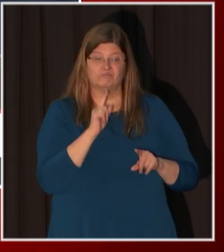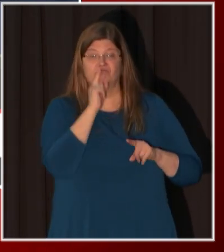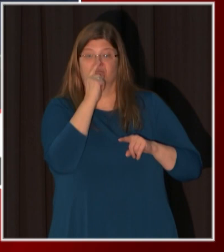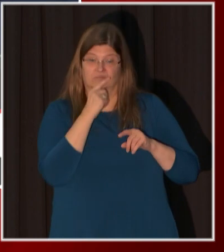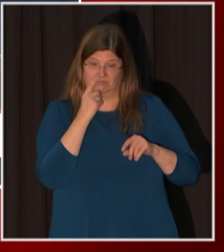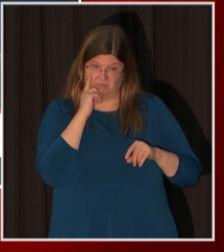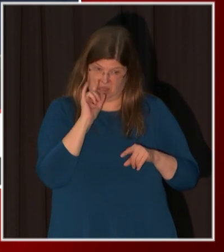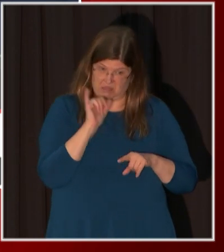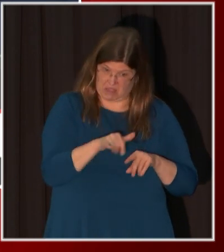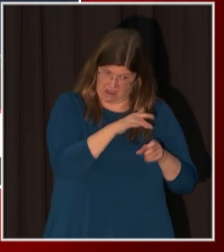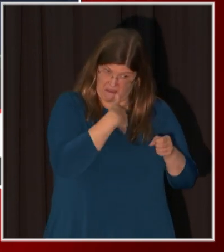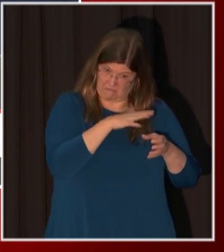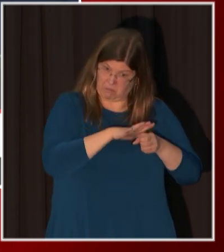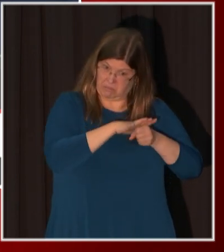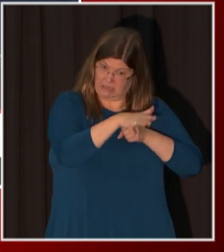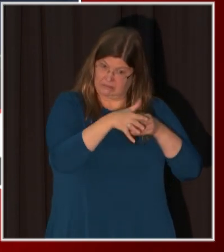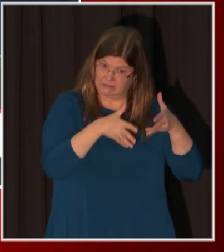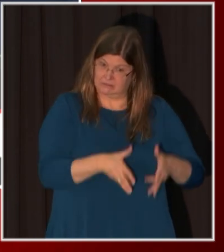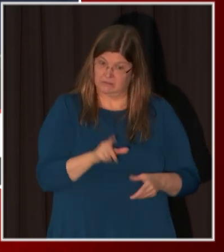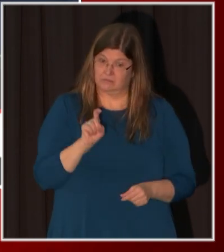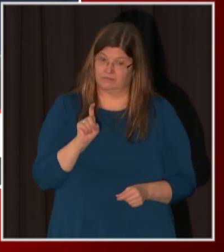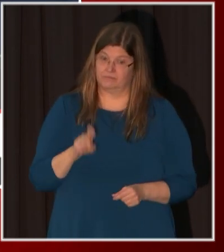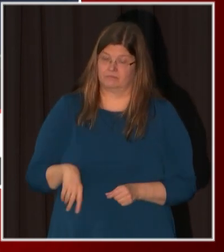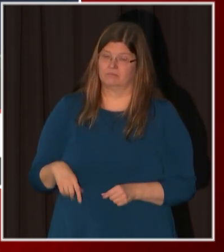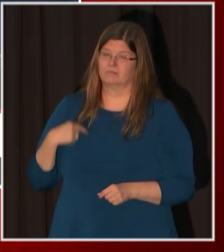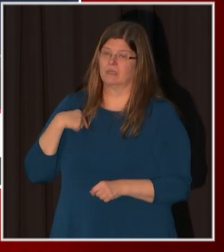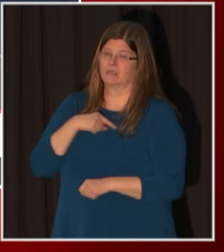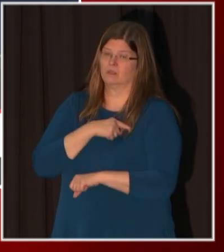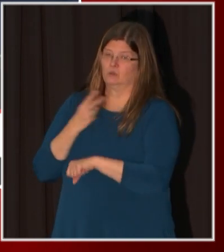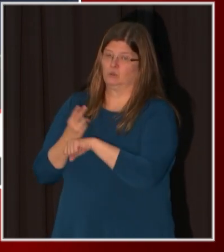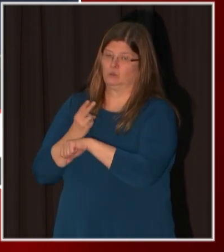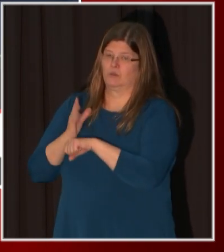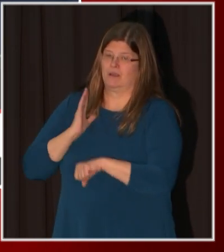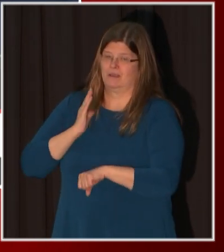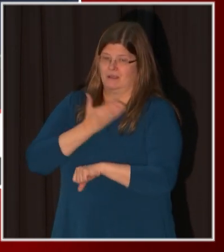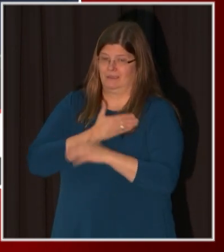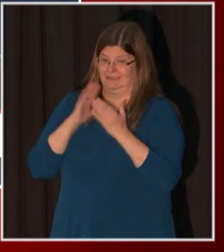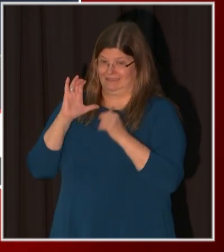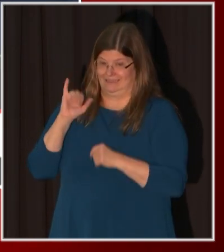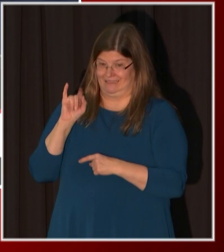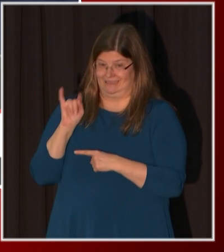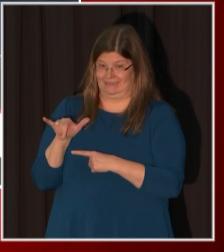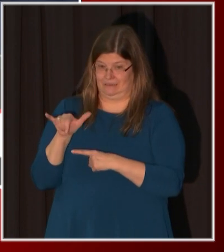to use our citywide sites as an example,